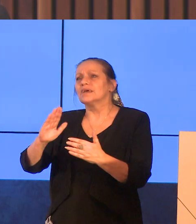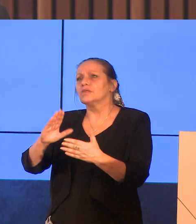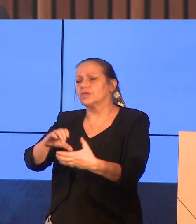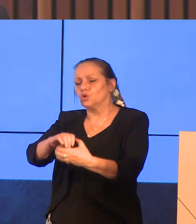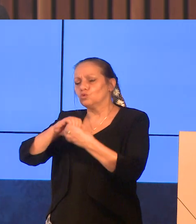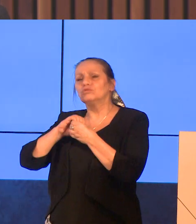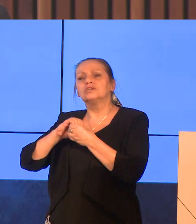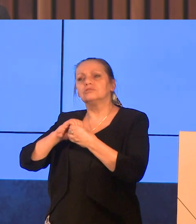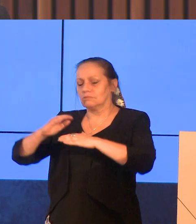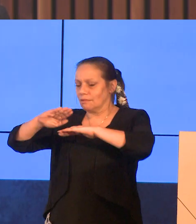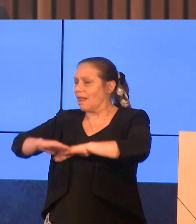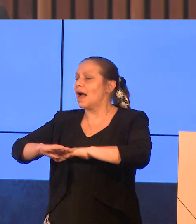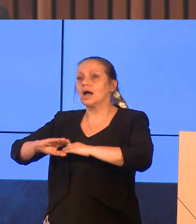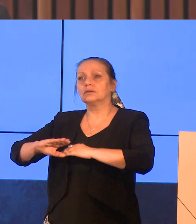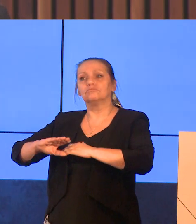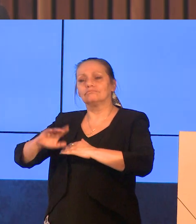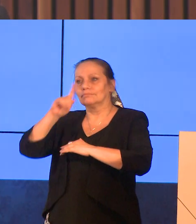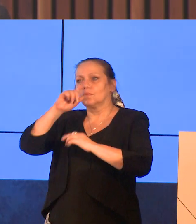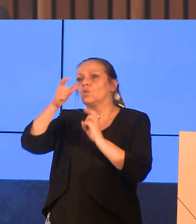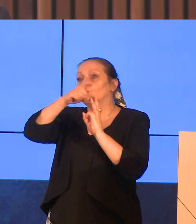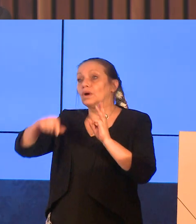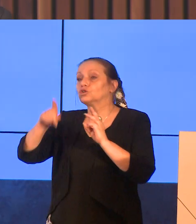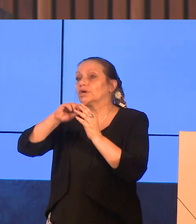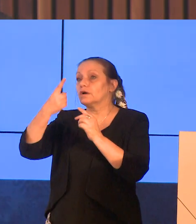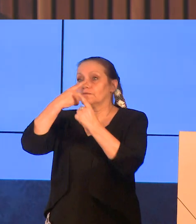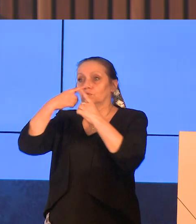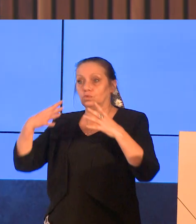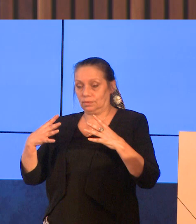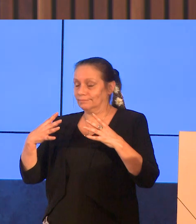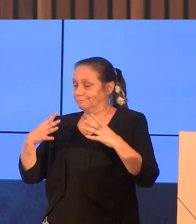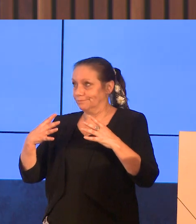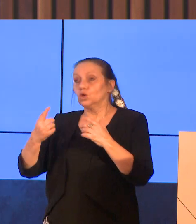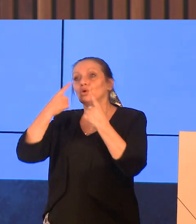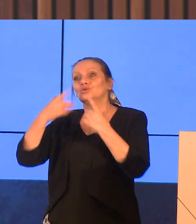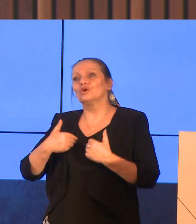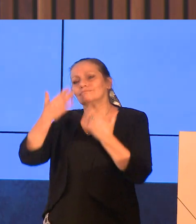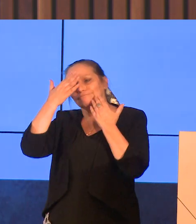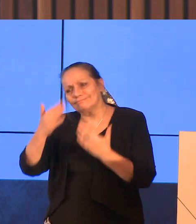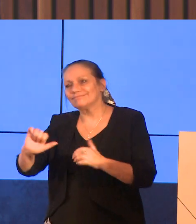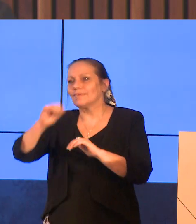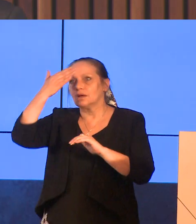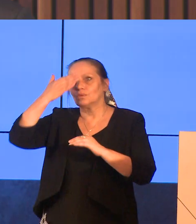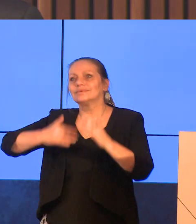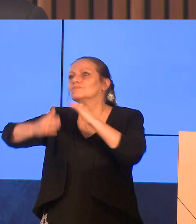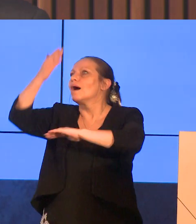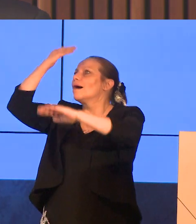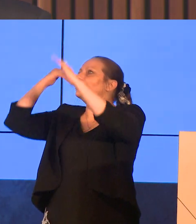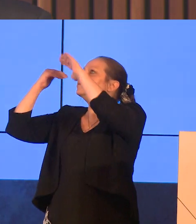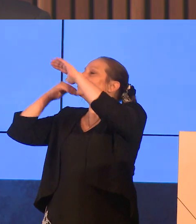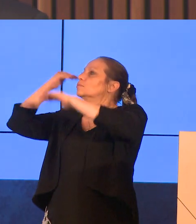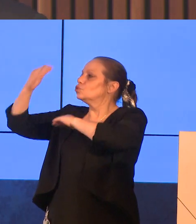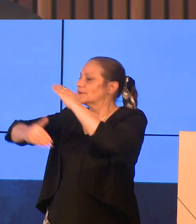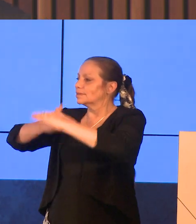of the land on which we meet, the Wurundjeri people of the Kulin Nation, and pay my respects to their elders past,